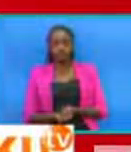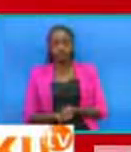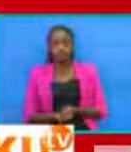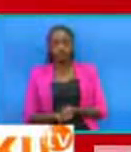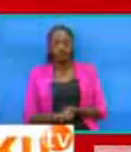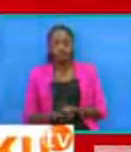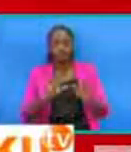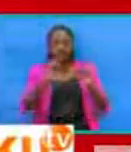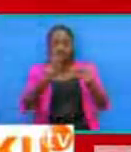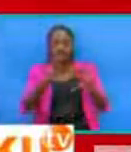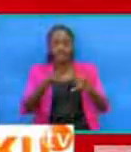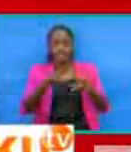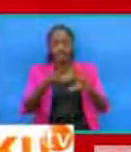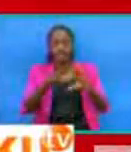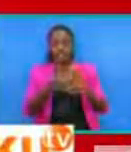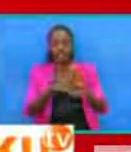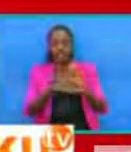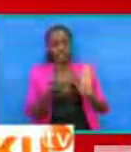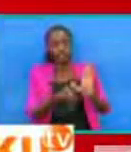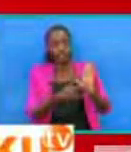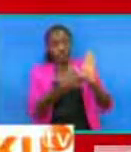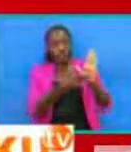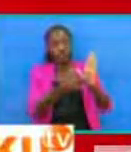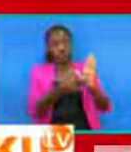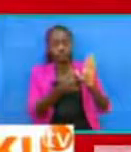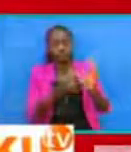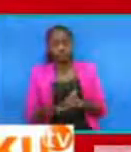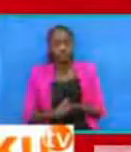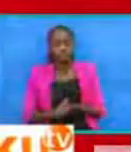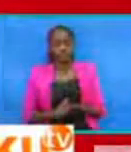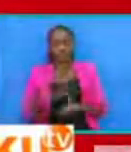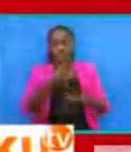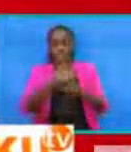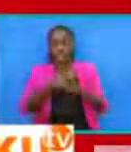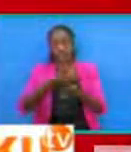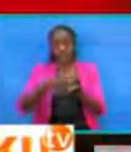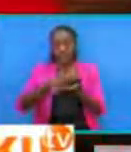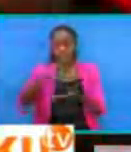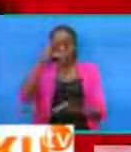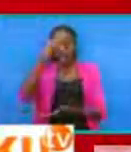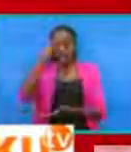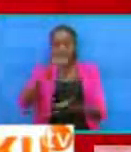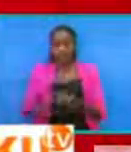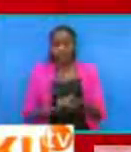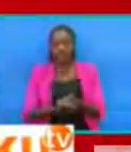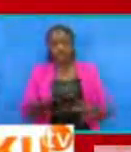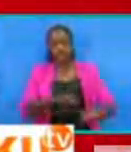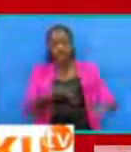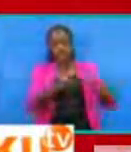able to boost performance much better than when you are running barefoot.